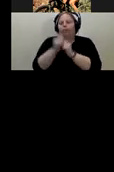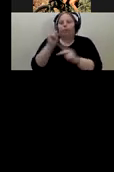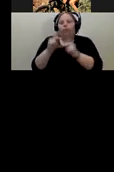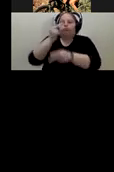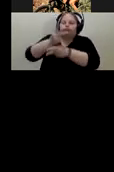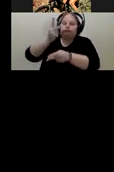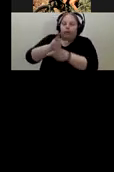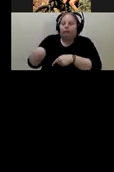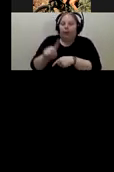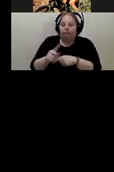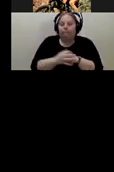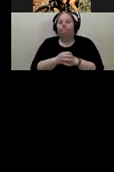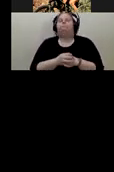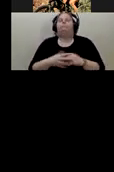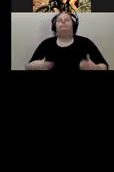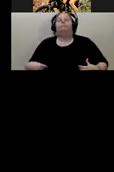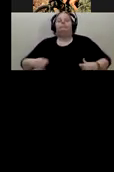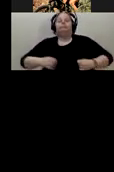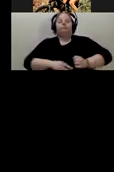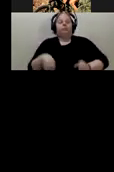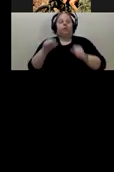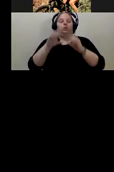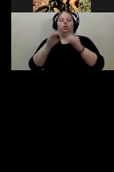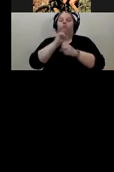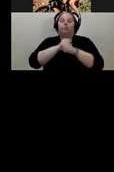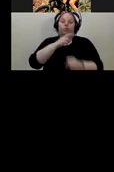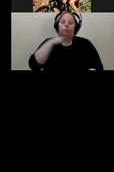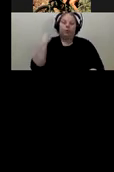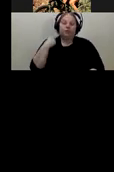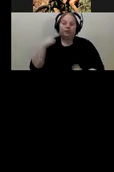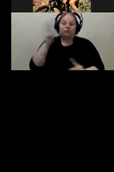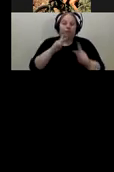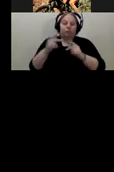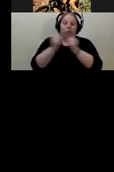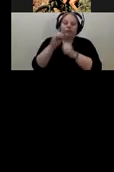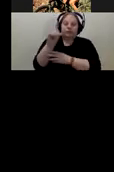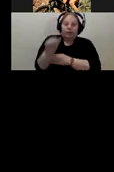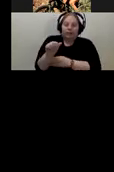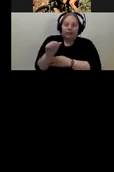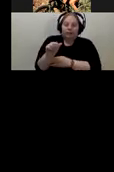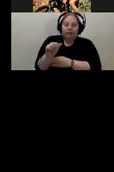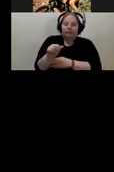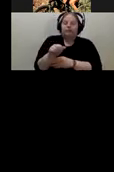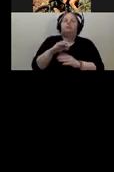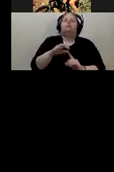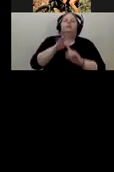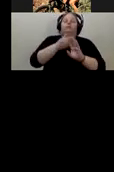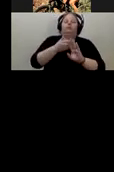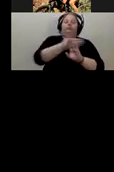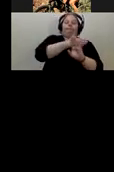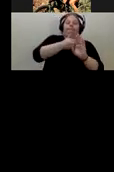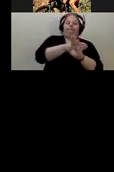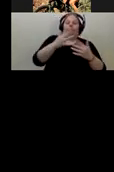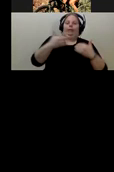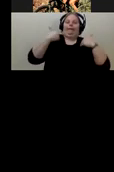caretakers and so forth. And so the risk of COVID for people with disabilities besides the pre-existing conditions